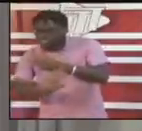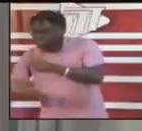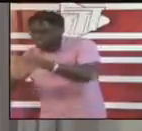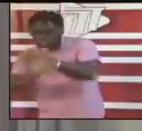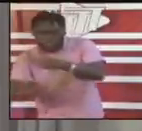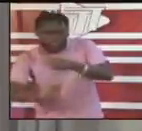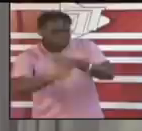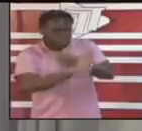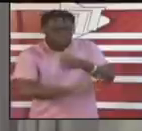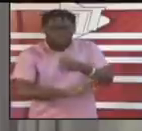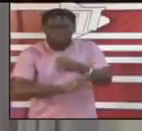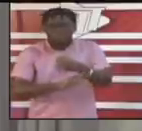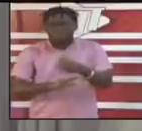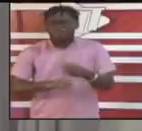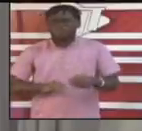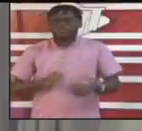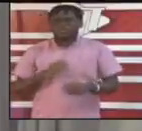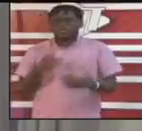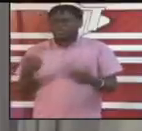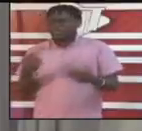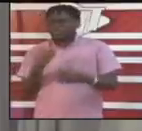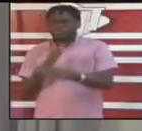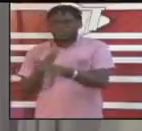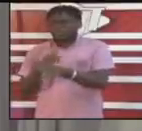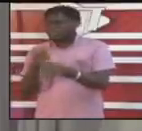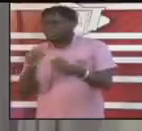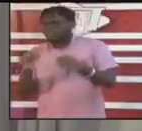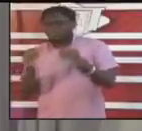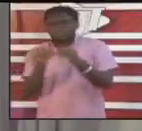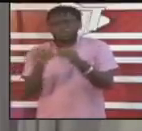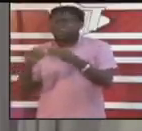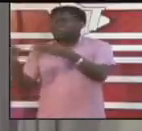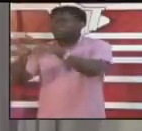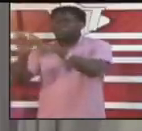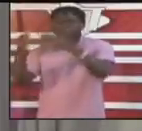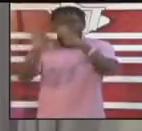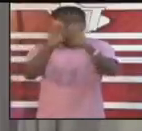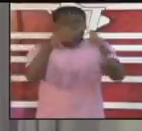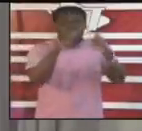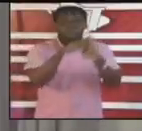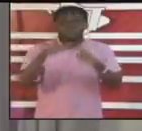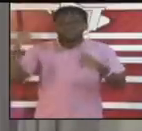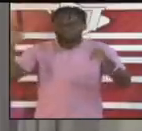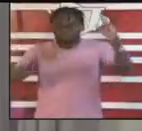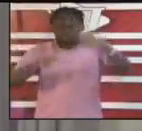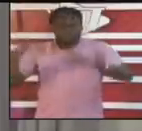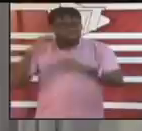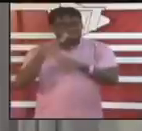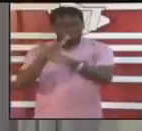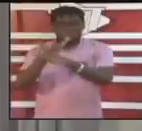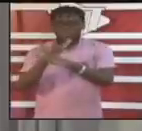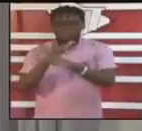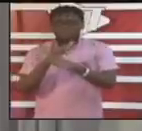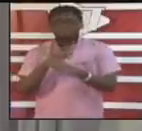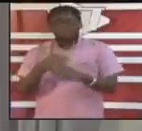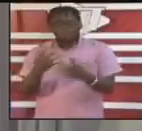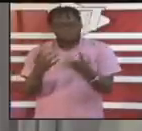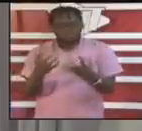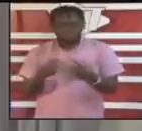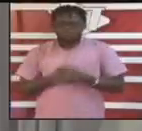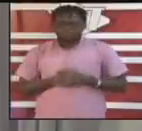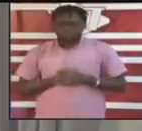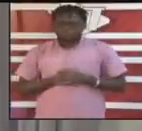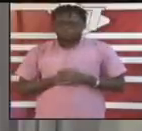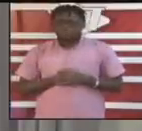again, put people out of jobs, have businesses closed. We are protecting the economy. And